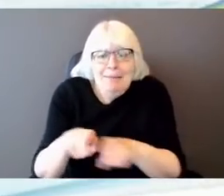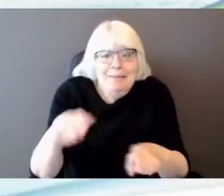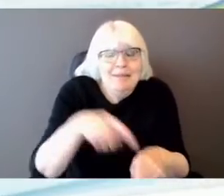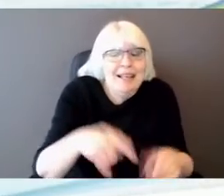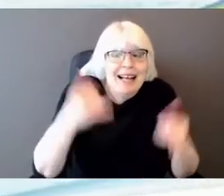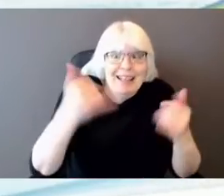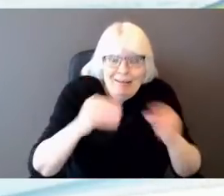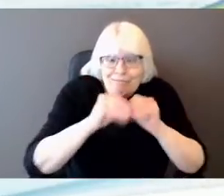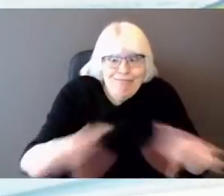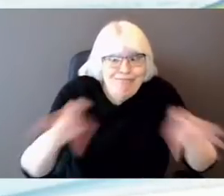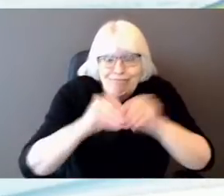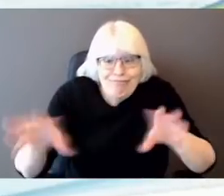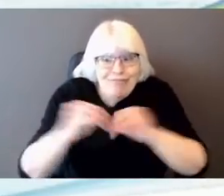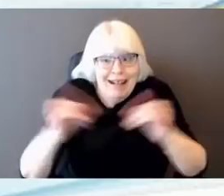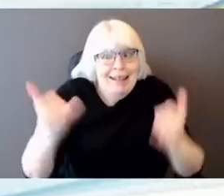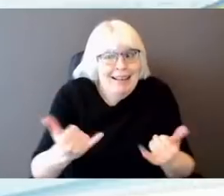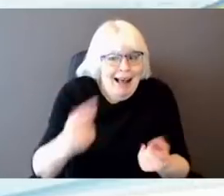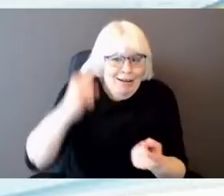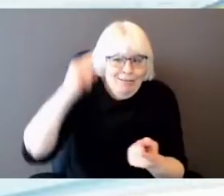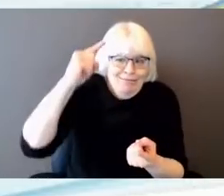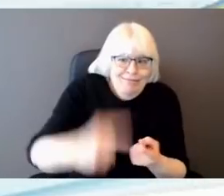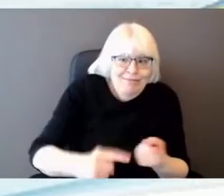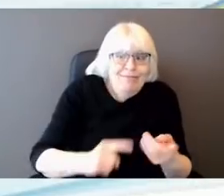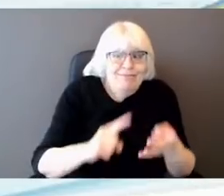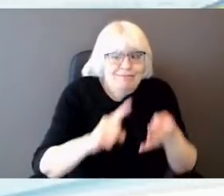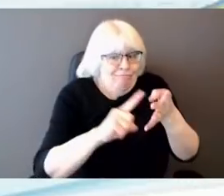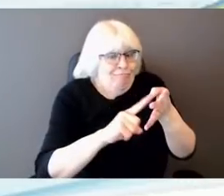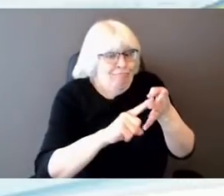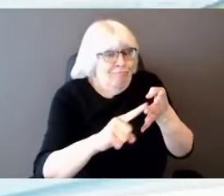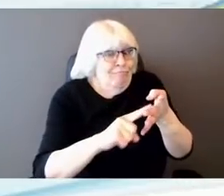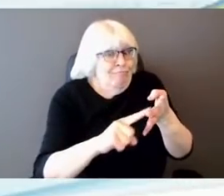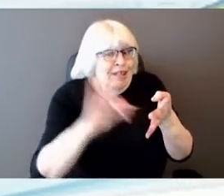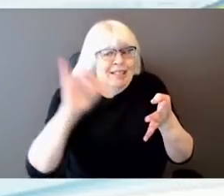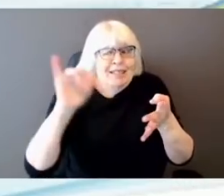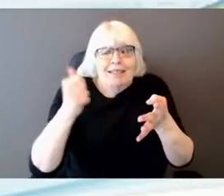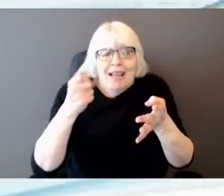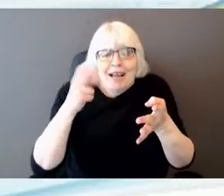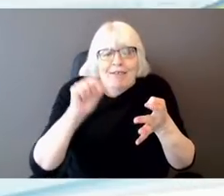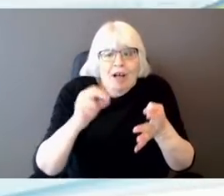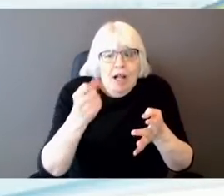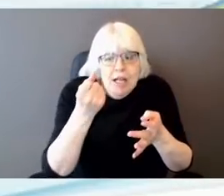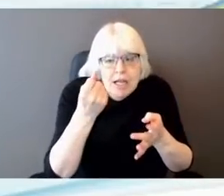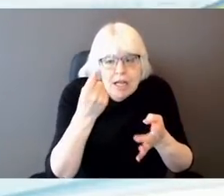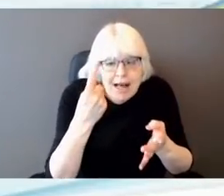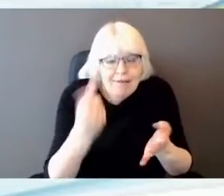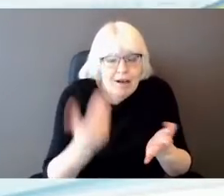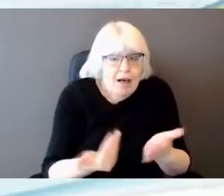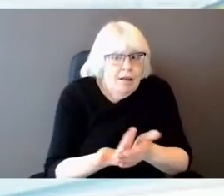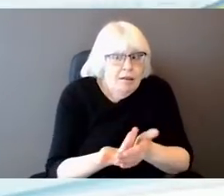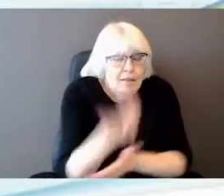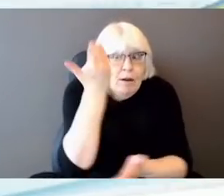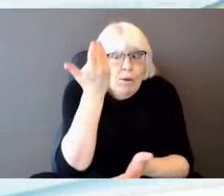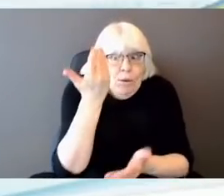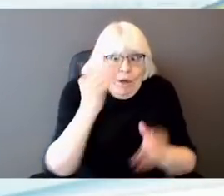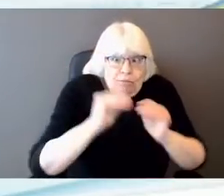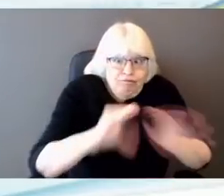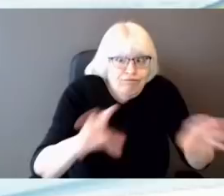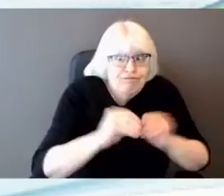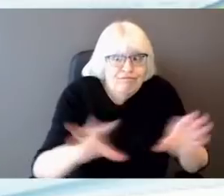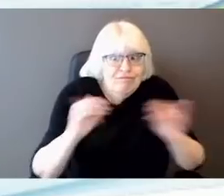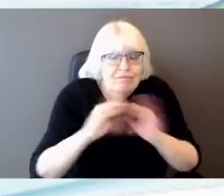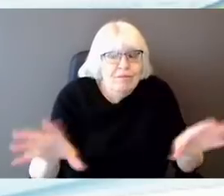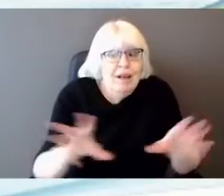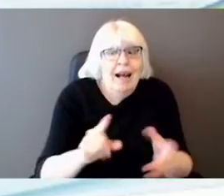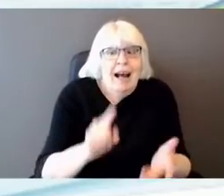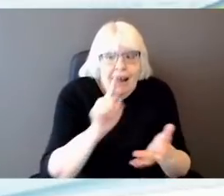11 new outbreaks. Last week, that number was down to 5. So this is one that we keep a close